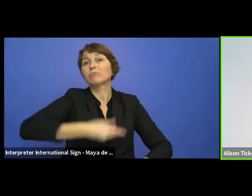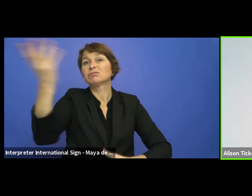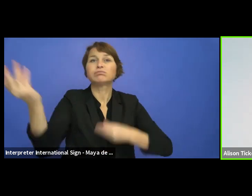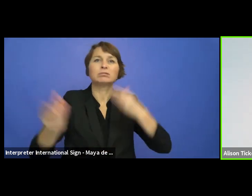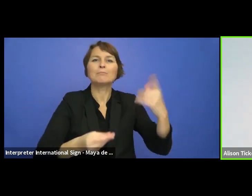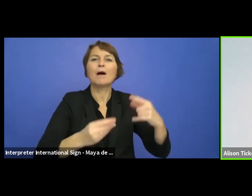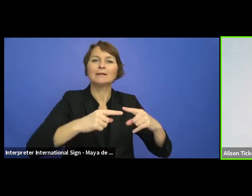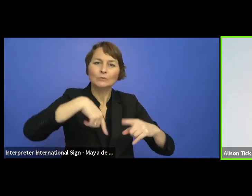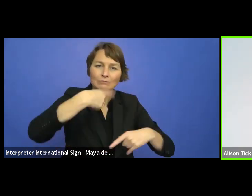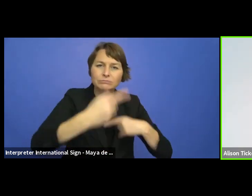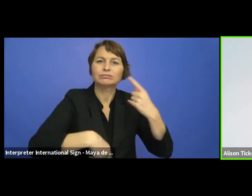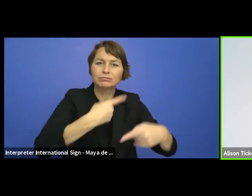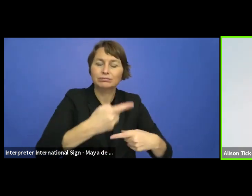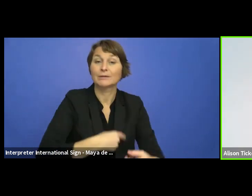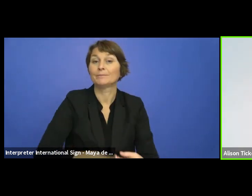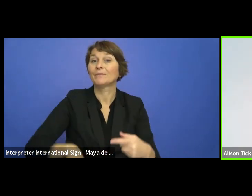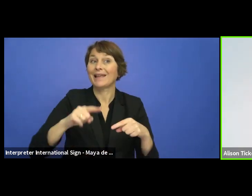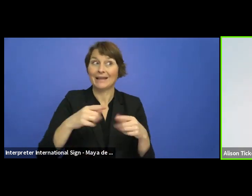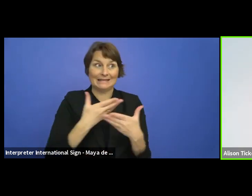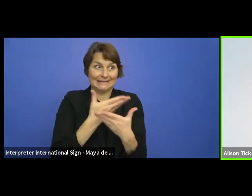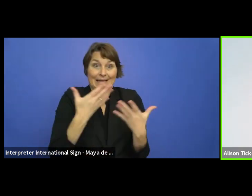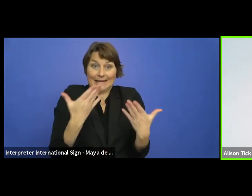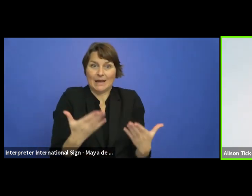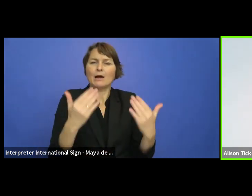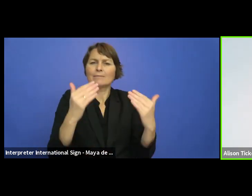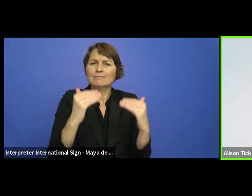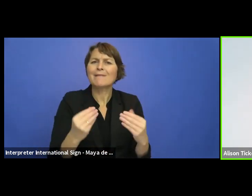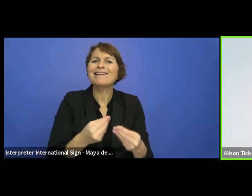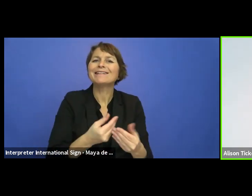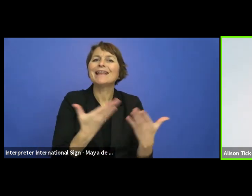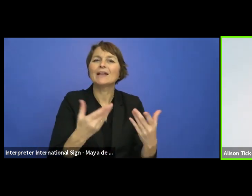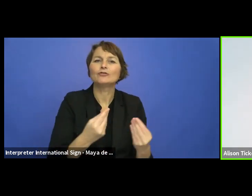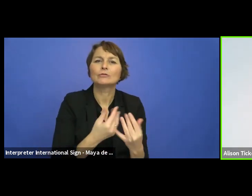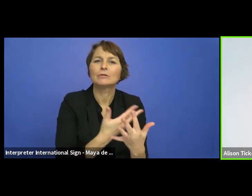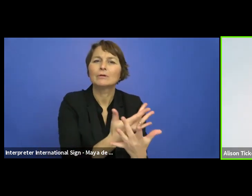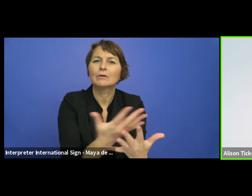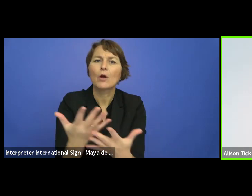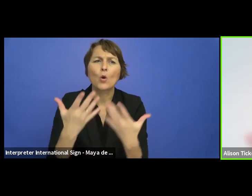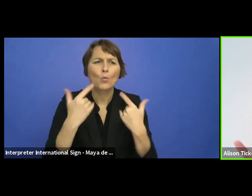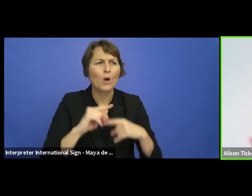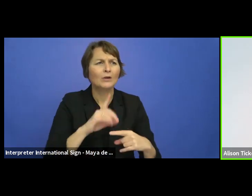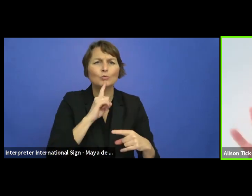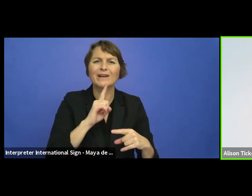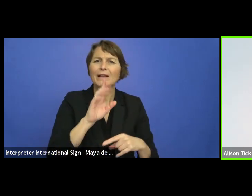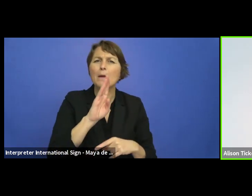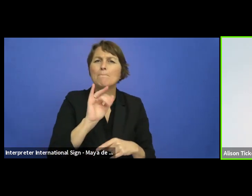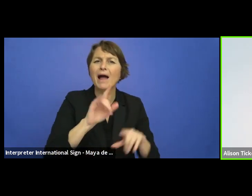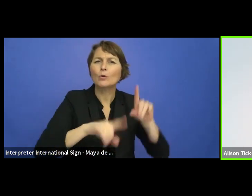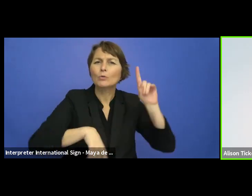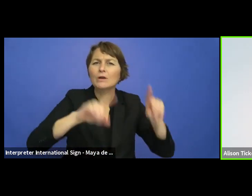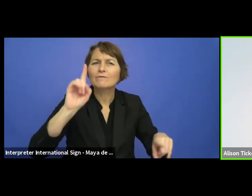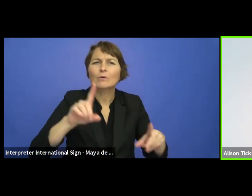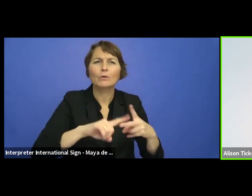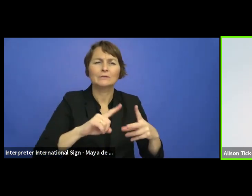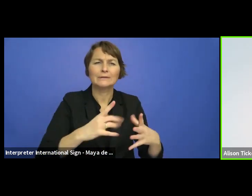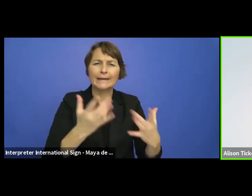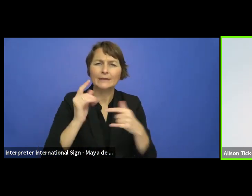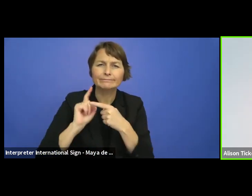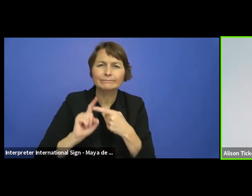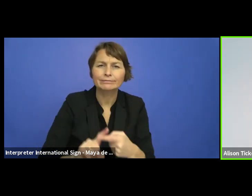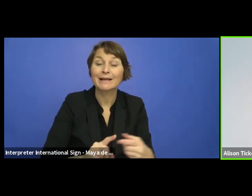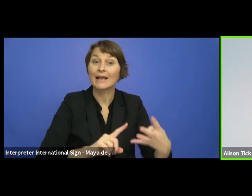Three, there is nature, restoring, protecting biodiversity and natural heritage. And four, justice. And this last is